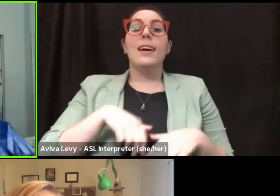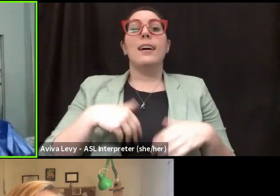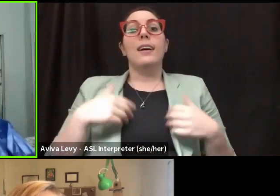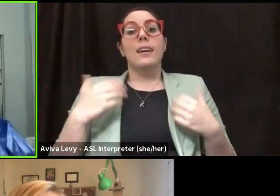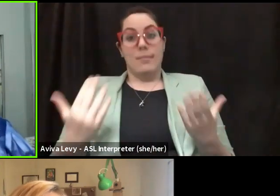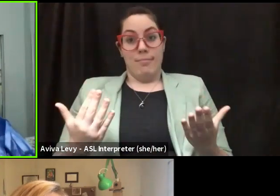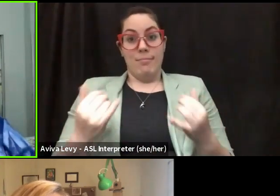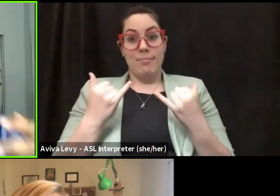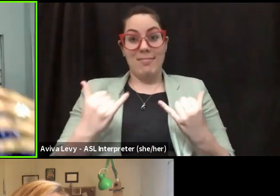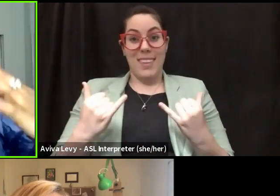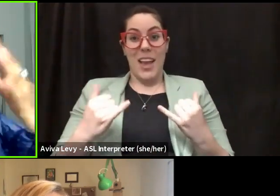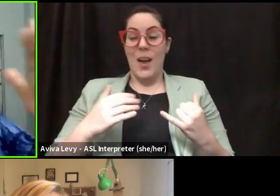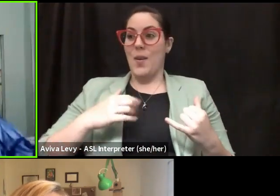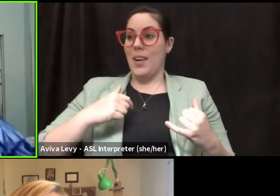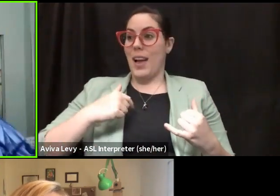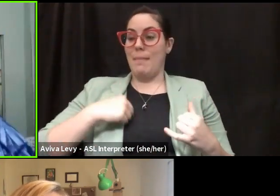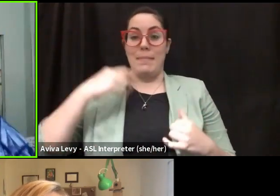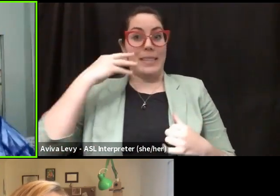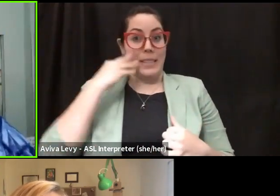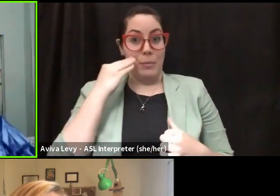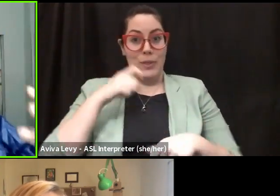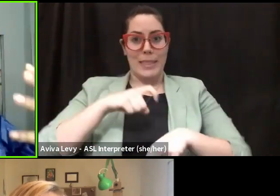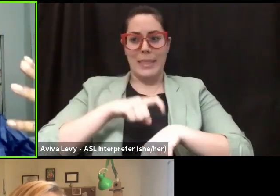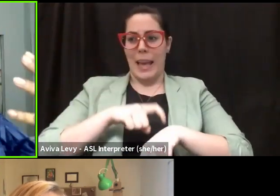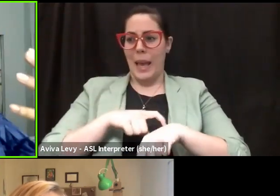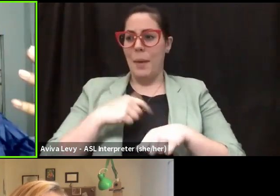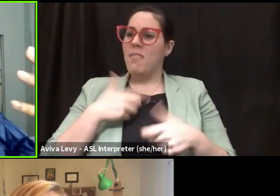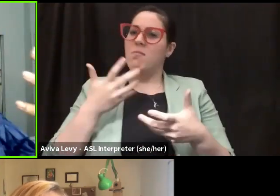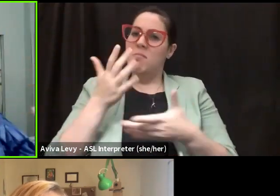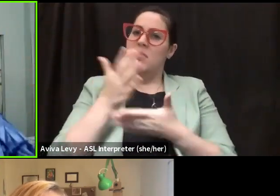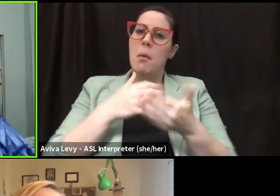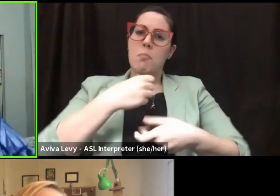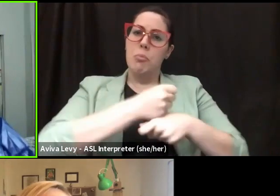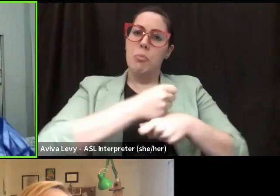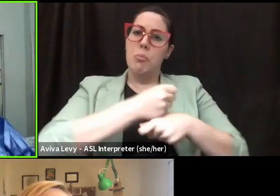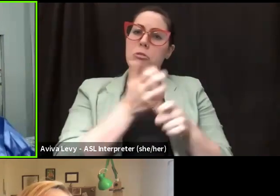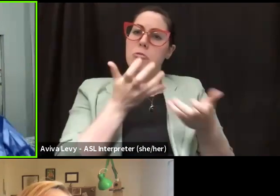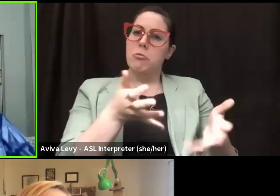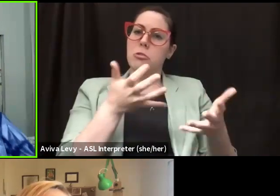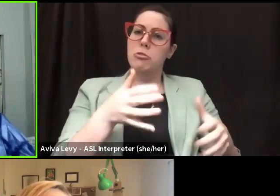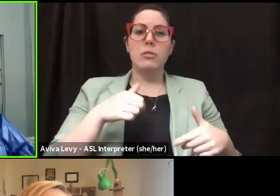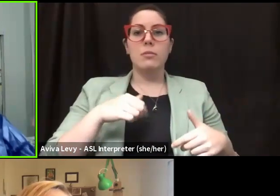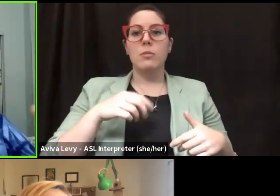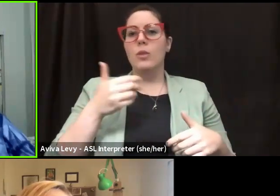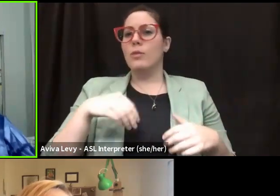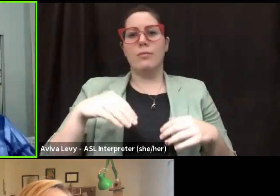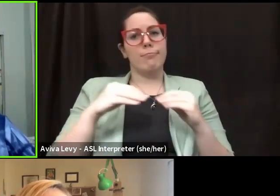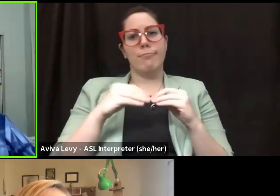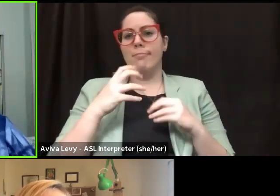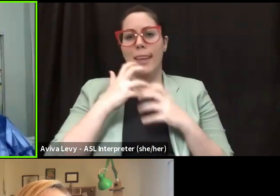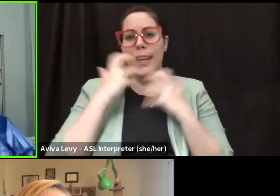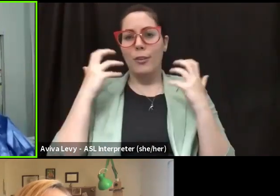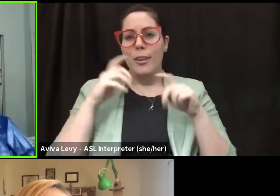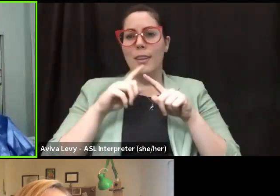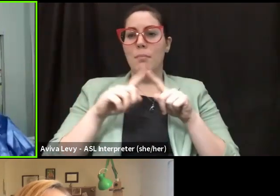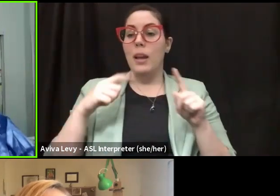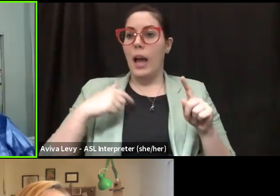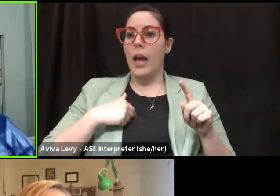Now I'm in a phase where I have produced some plays. I am not angry anymore. And I am breathing